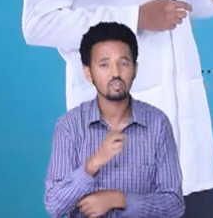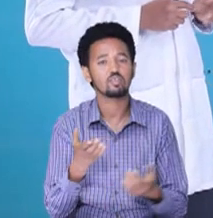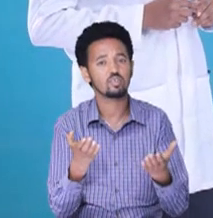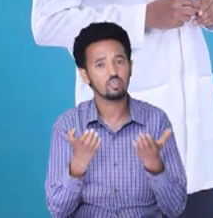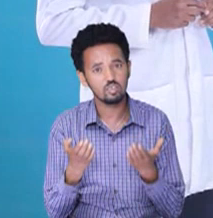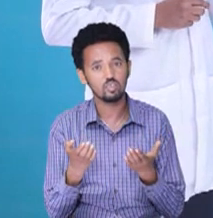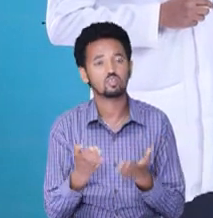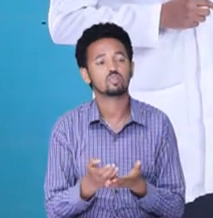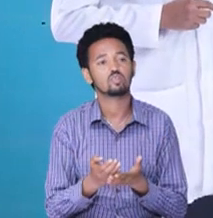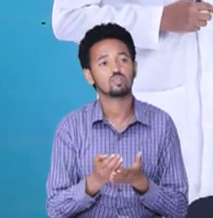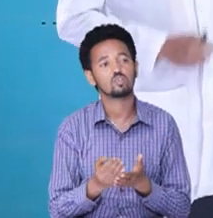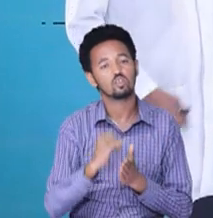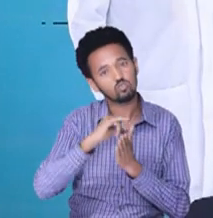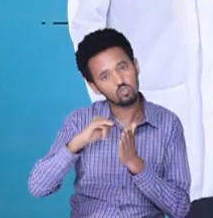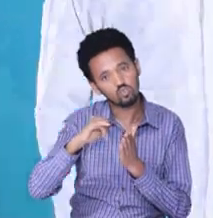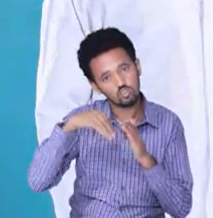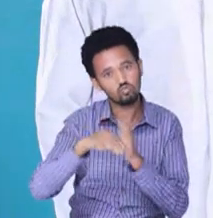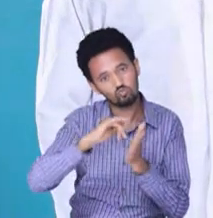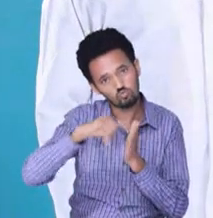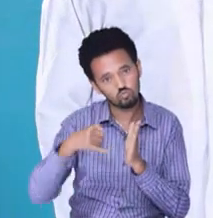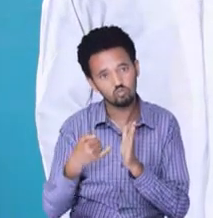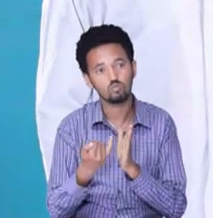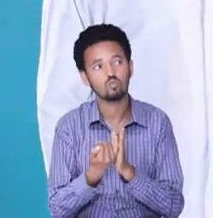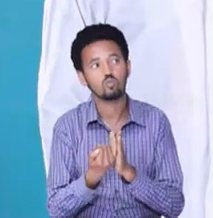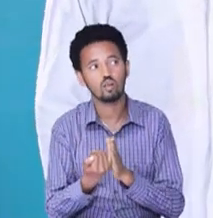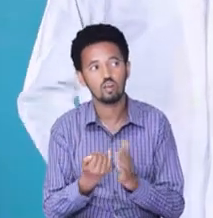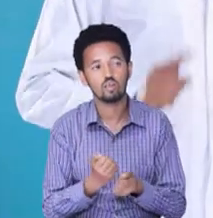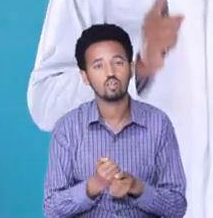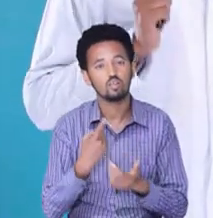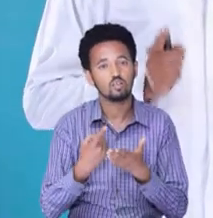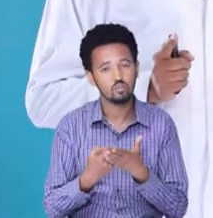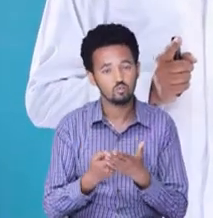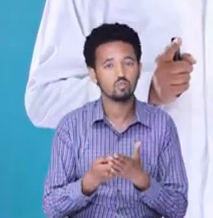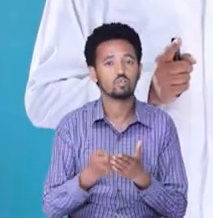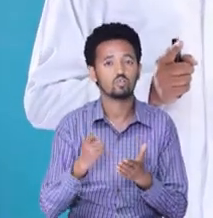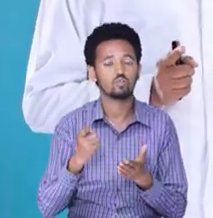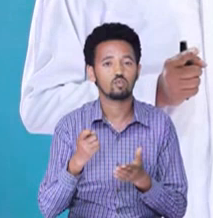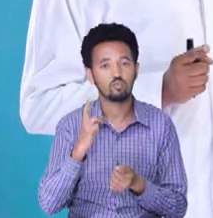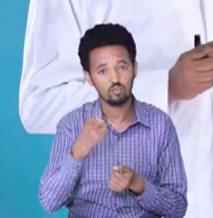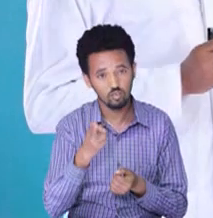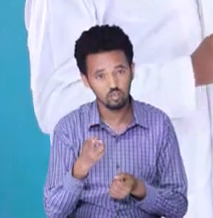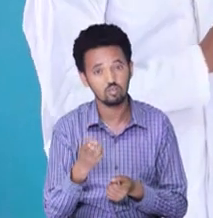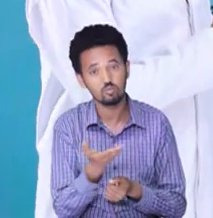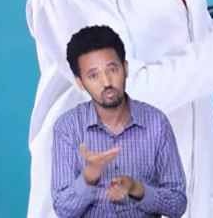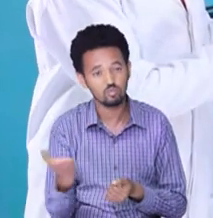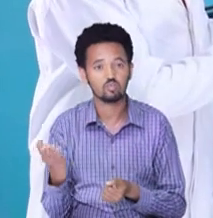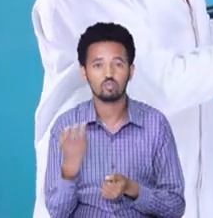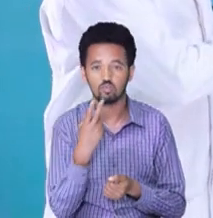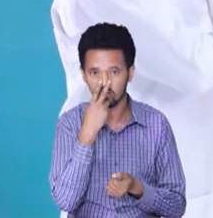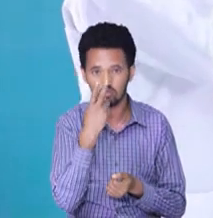On 14 July 1789, it was a historical date, student.